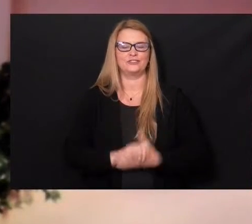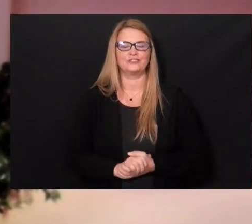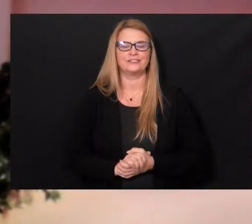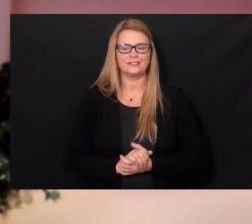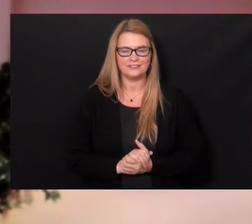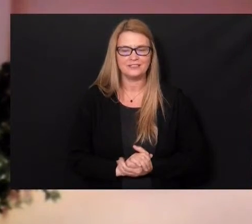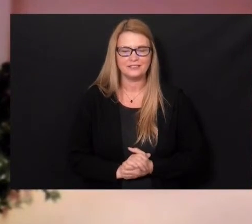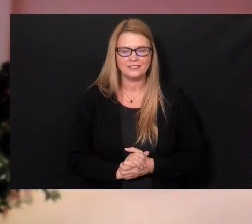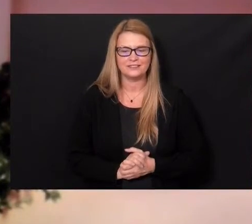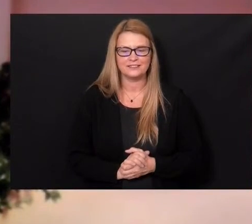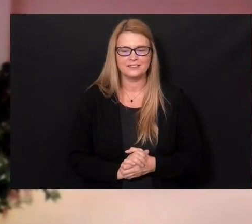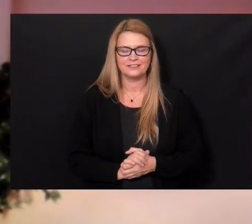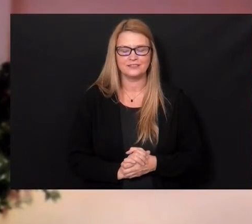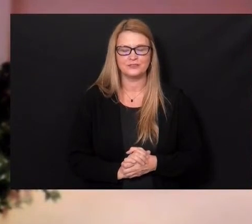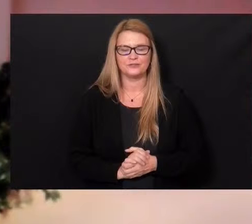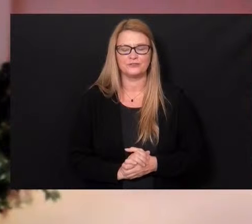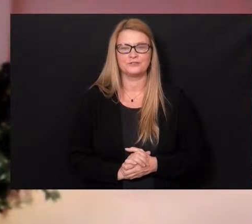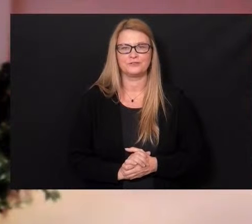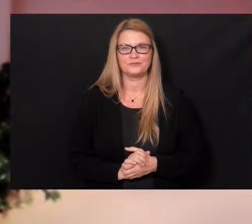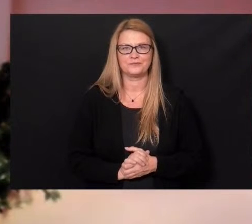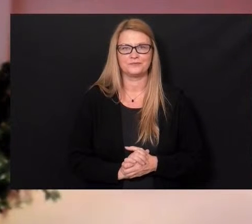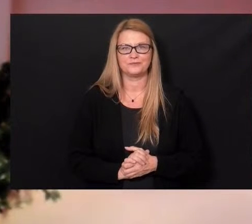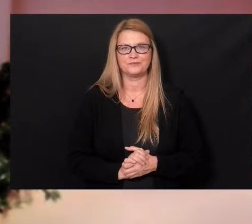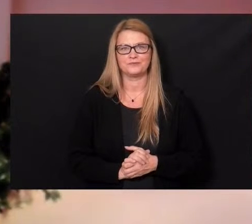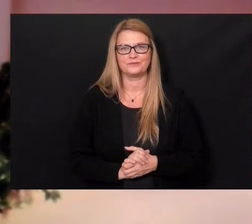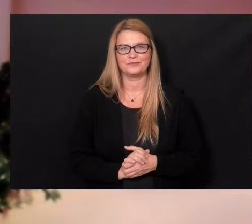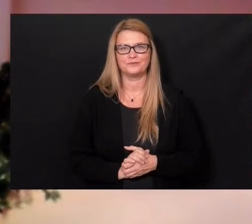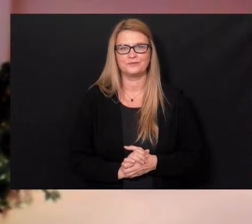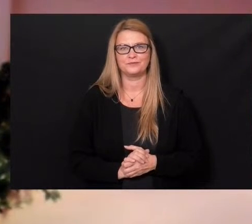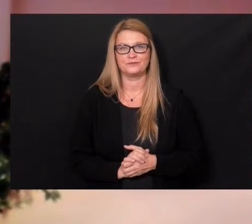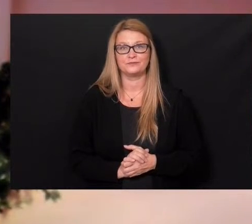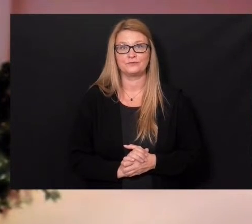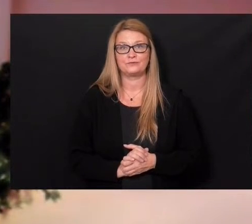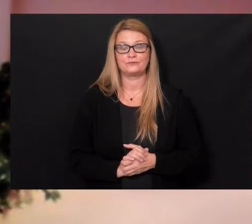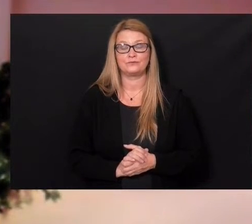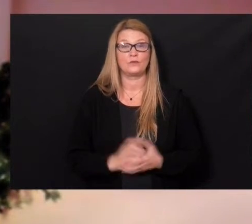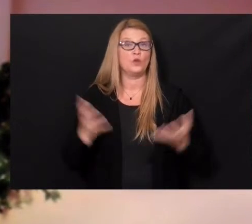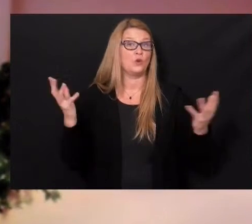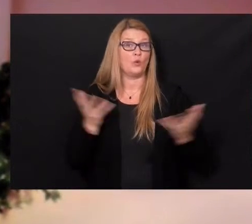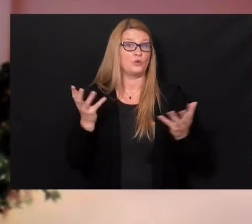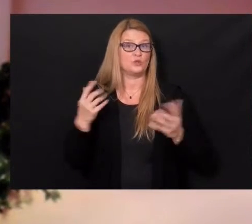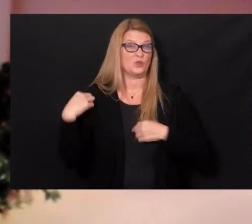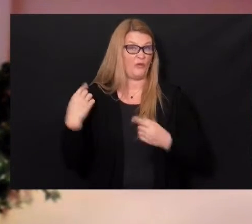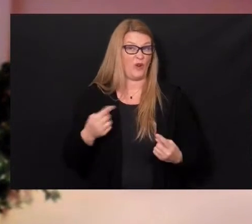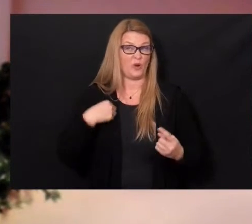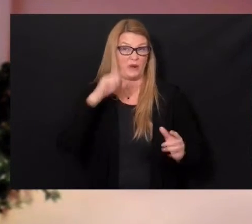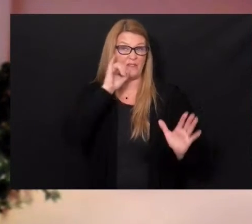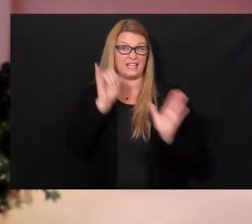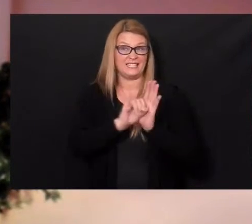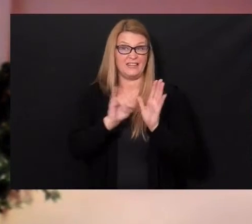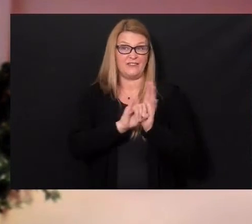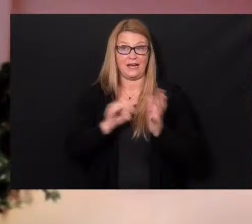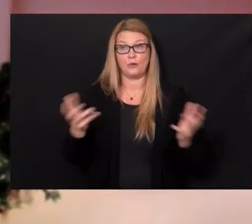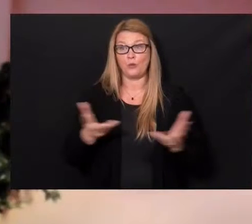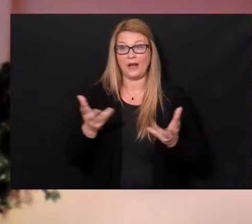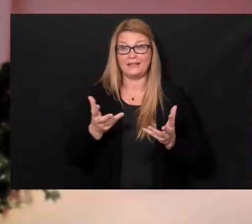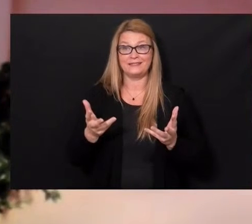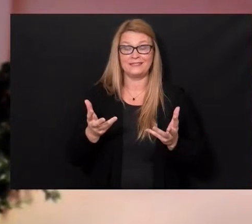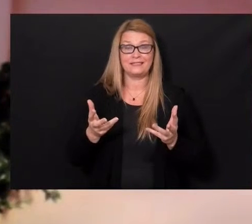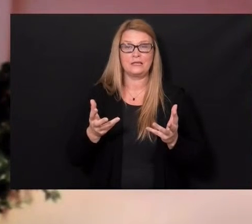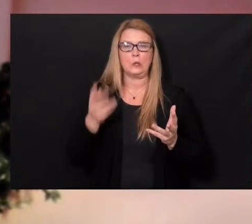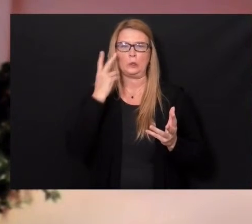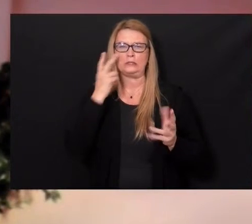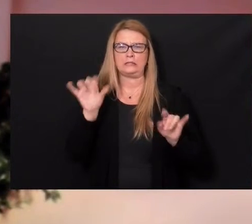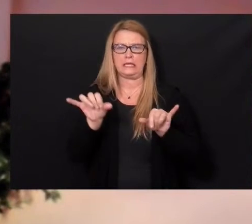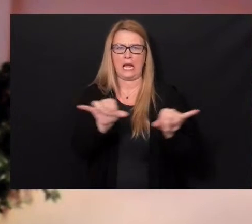What we have found so far is that there is a commonality